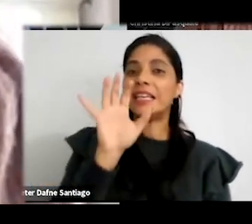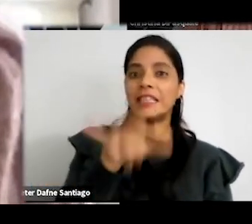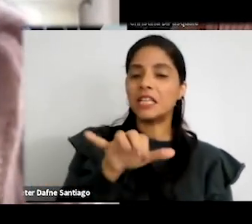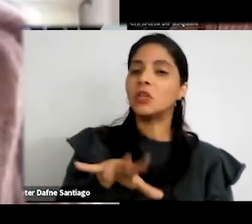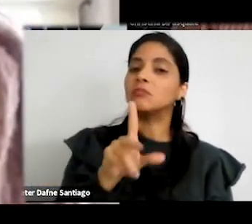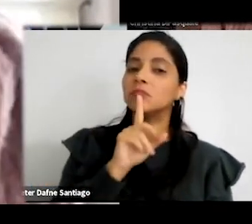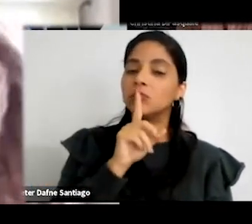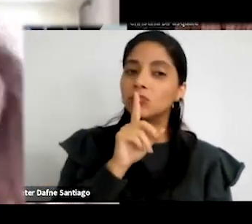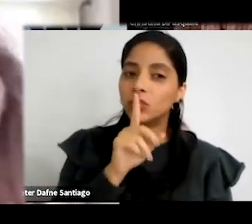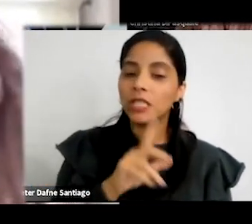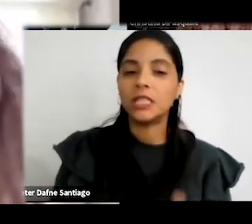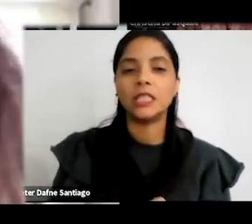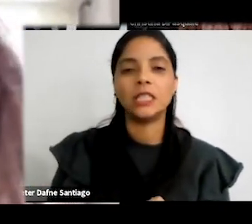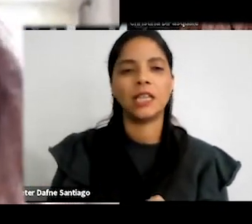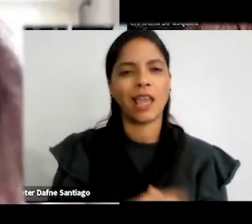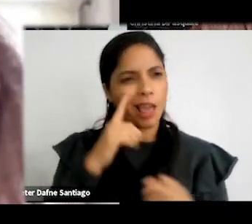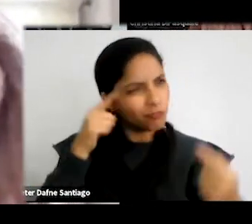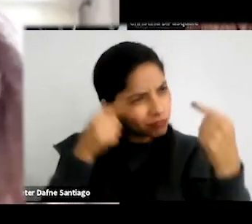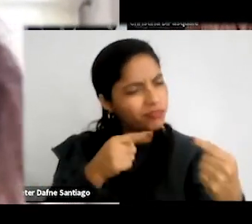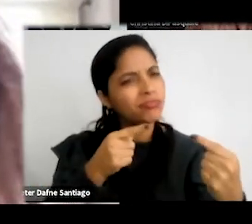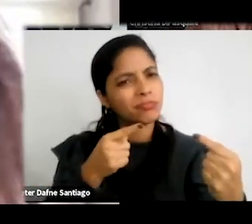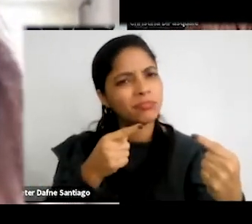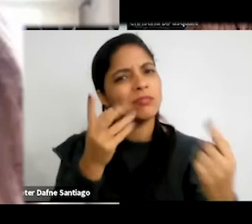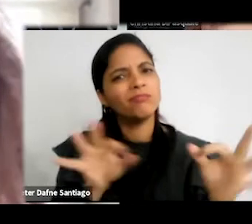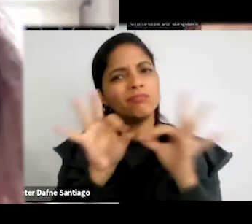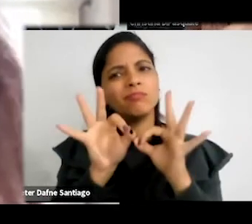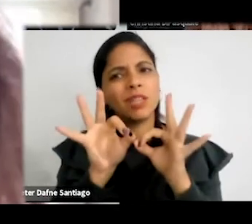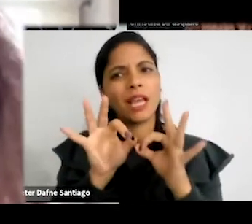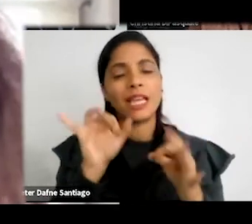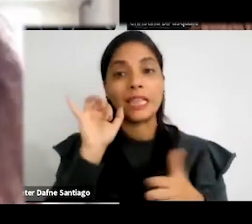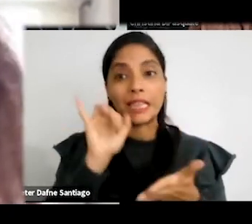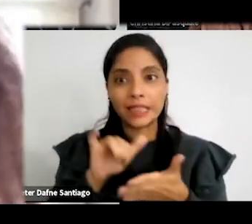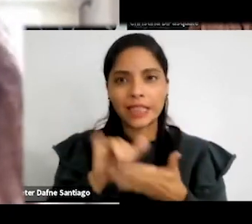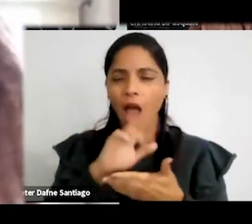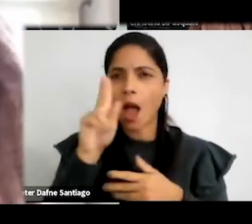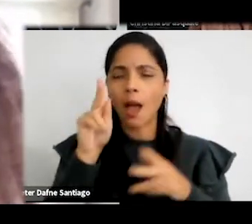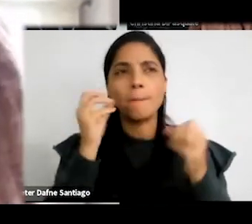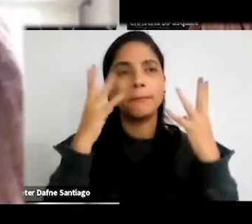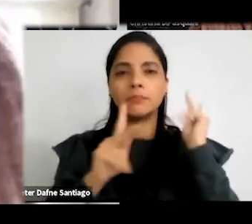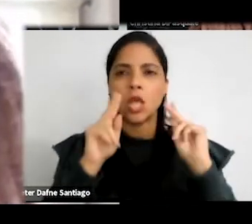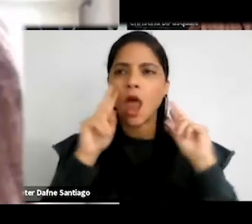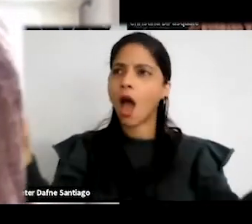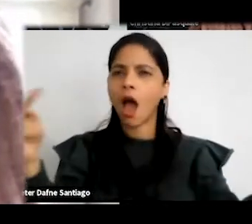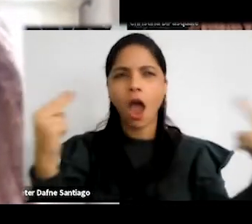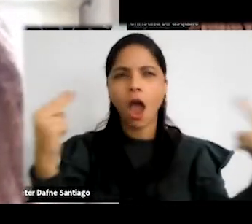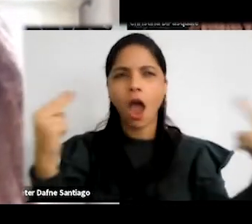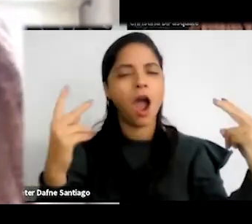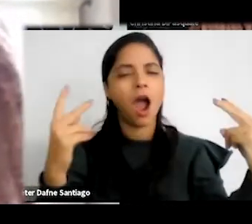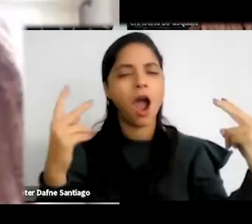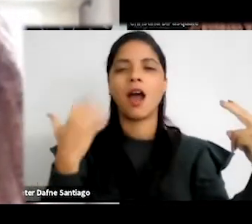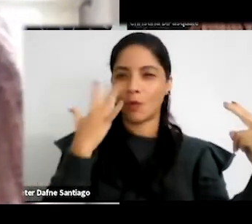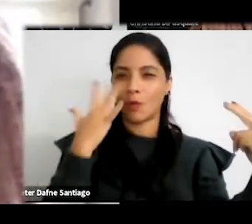bring, back public attention now as we reimagine media that works for